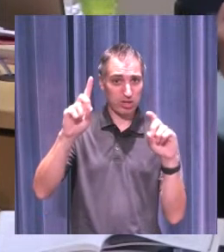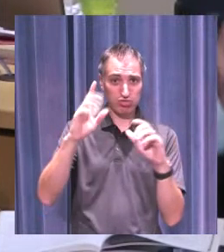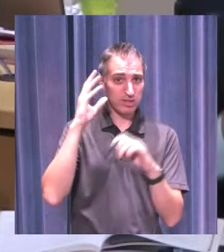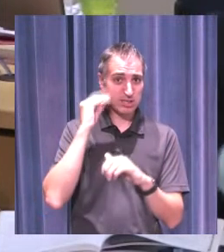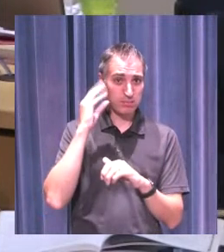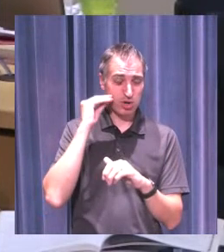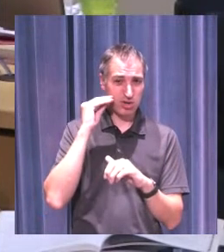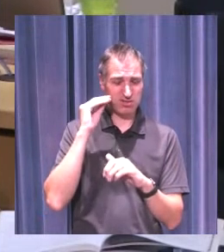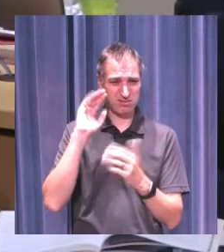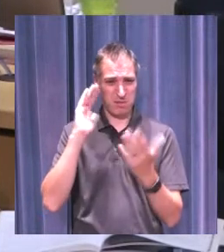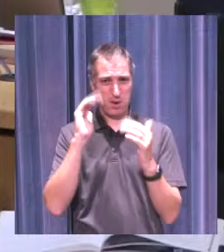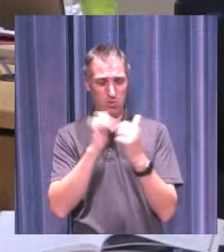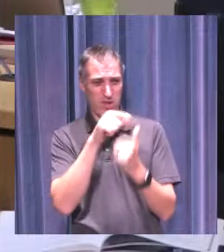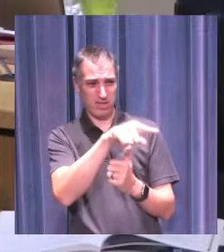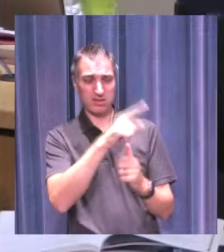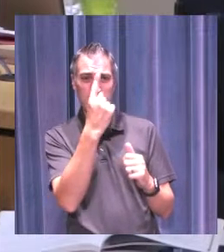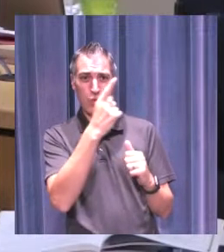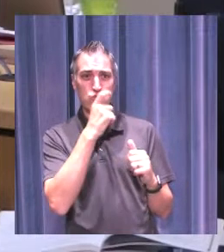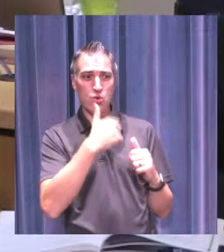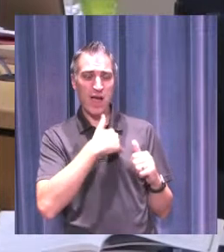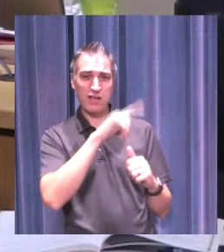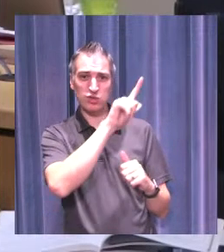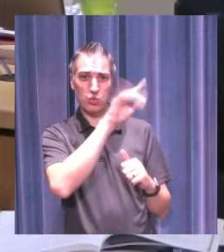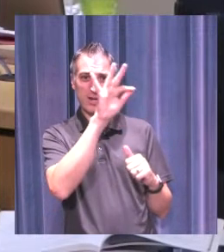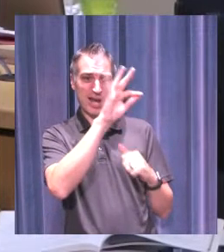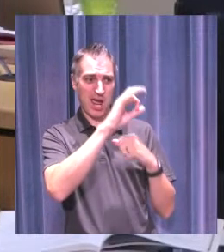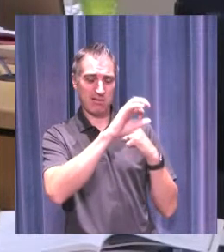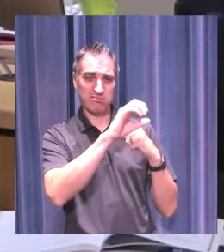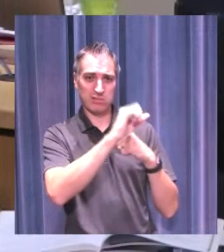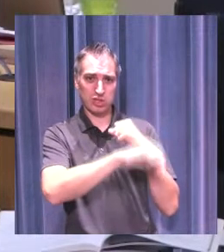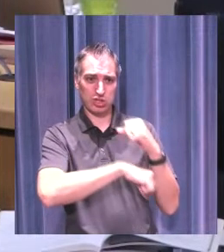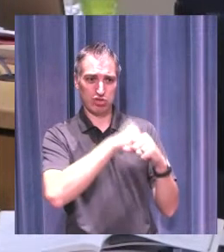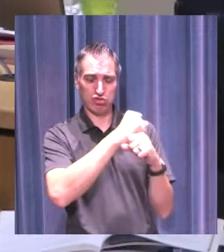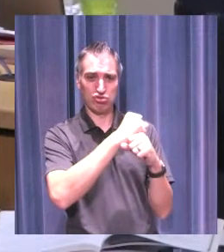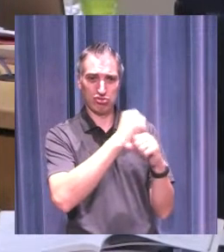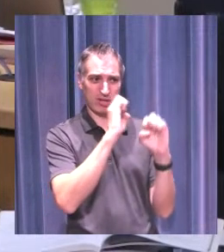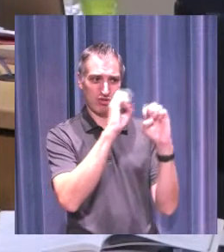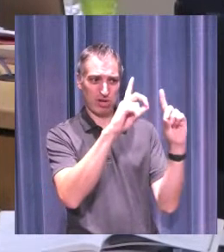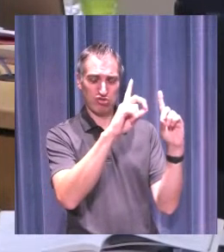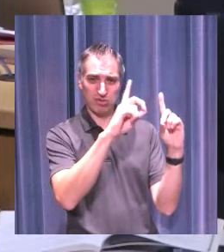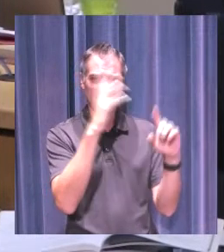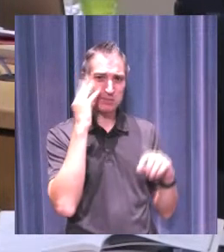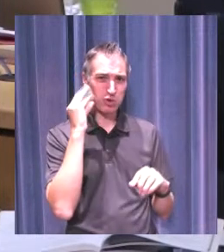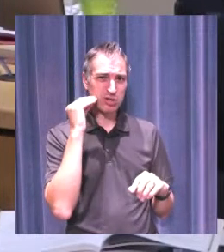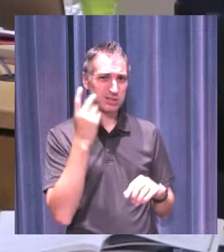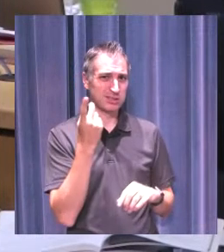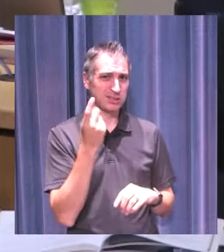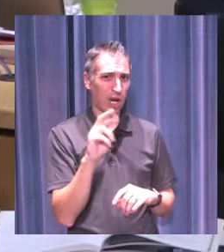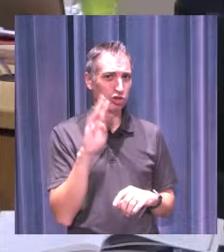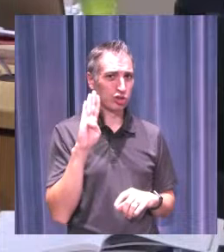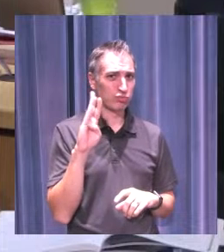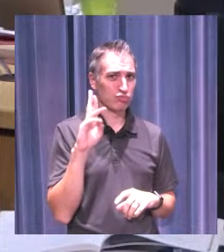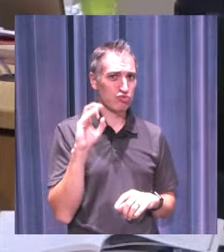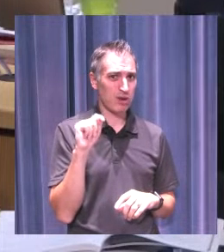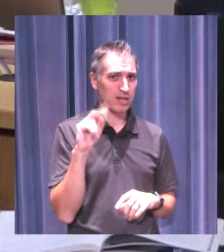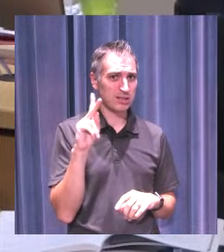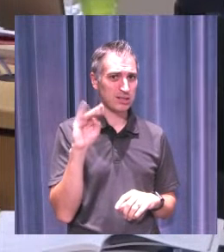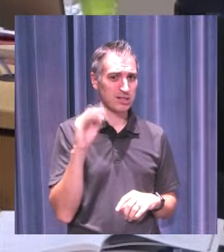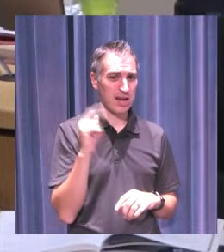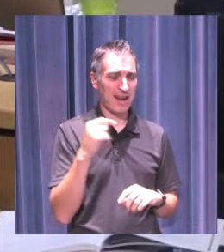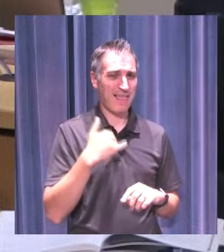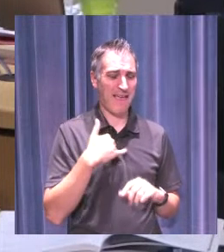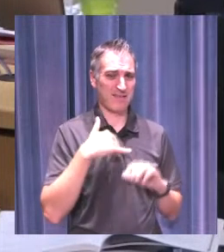over a person who has over 29 years higher education experience. Dr. Brett Knight has an outstanding history of